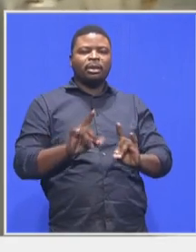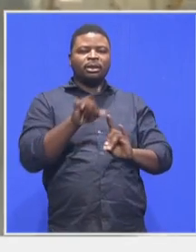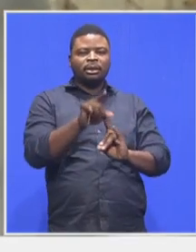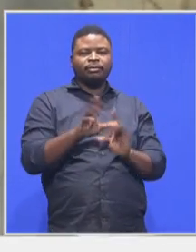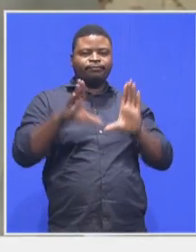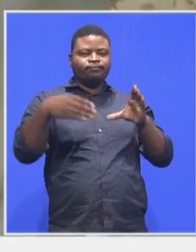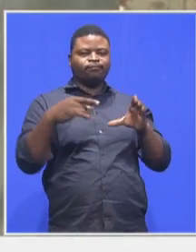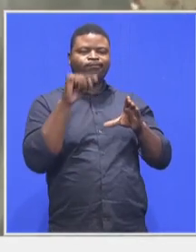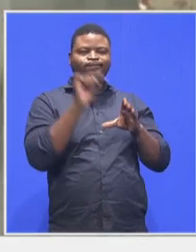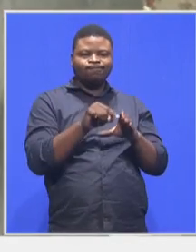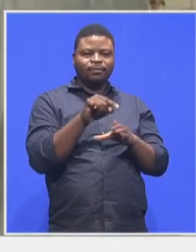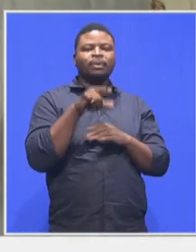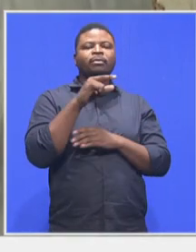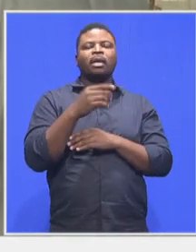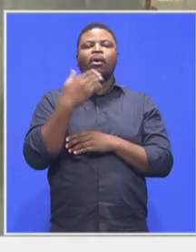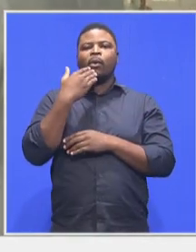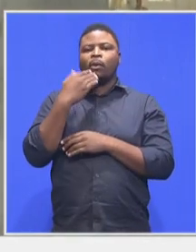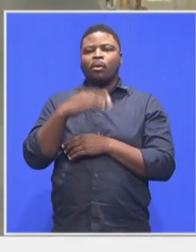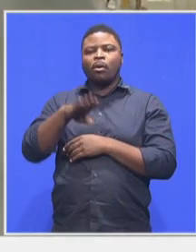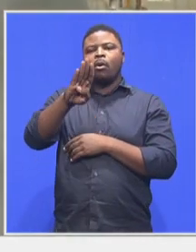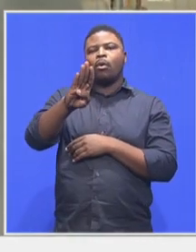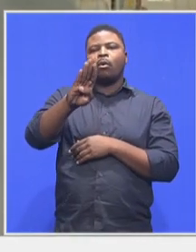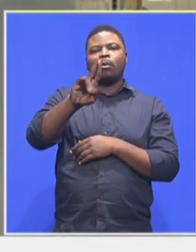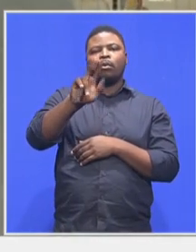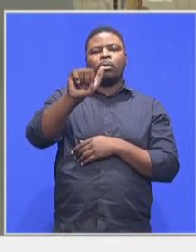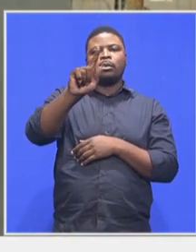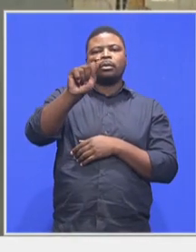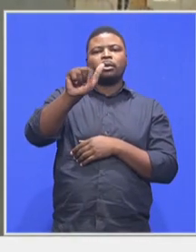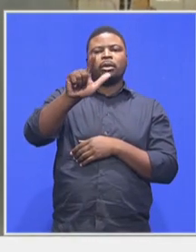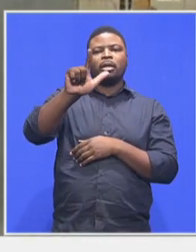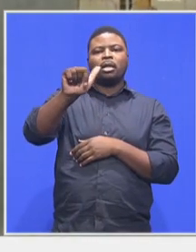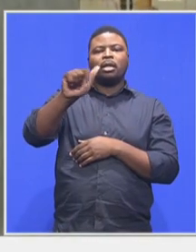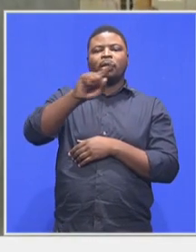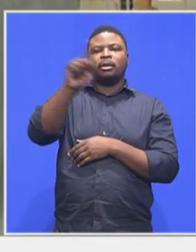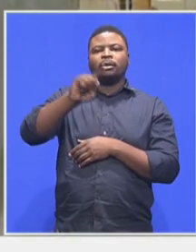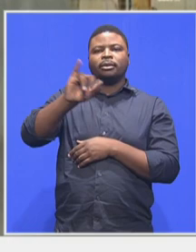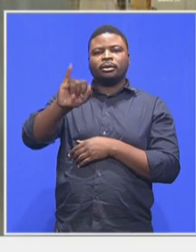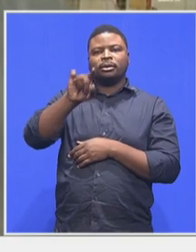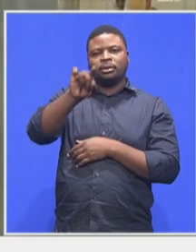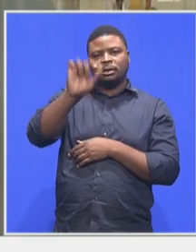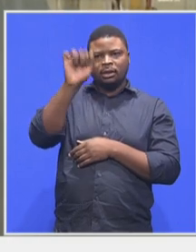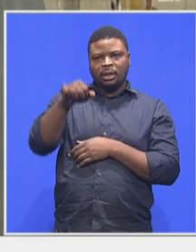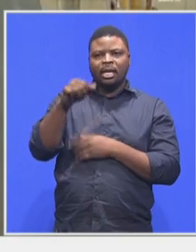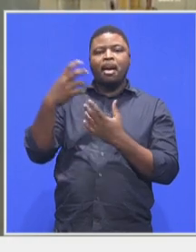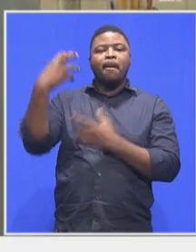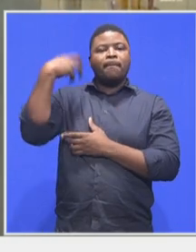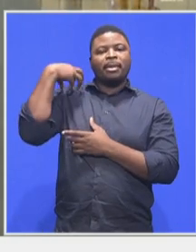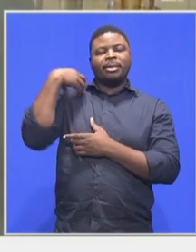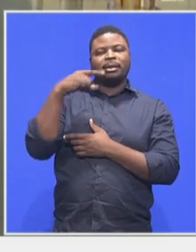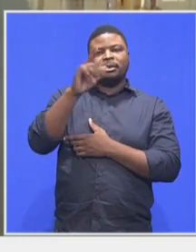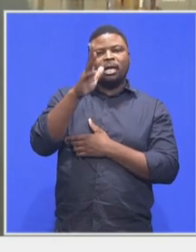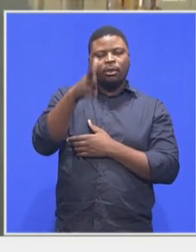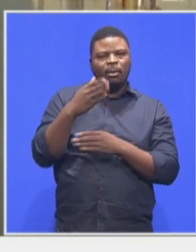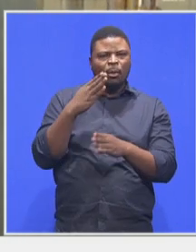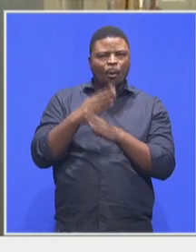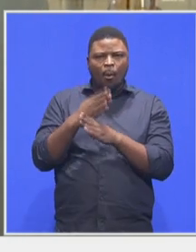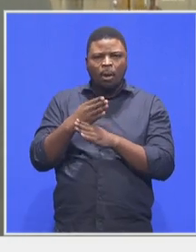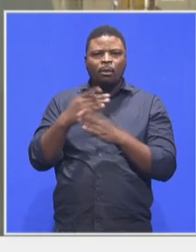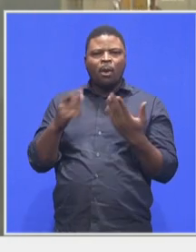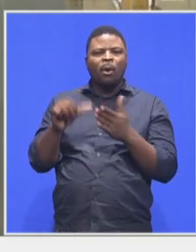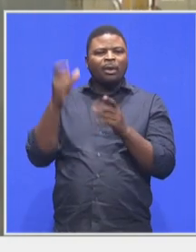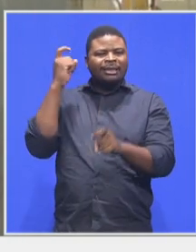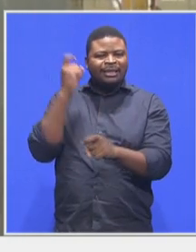Sfiso Buthelezi. Thank you so much, sir, for your time. The minister is going to be working under difficult circumstances and